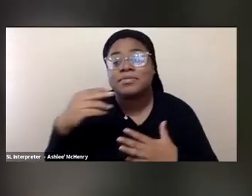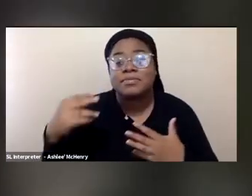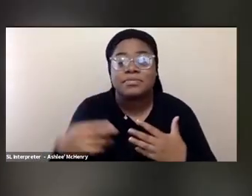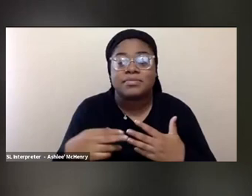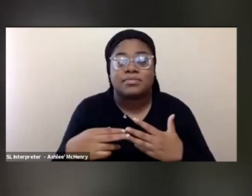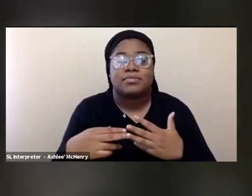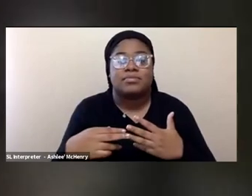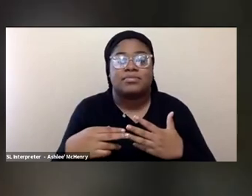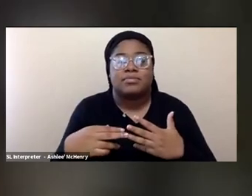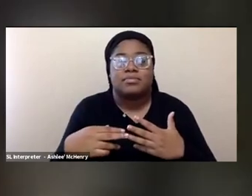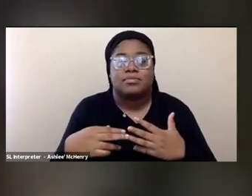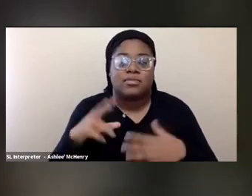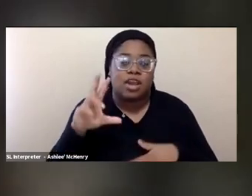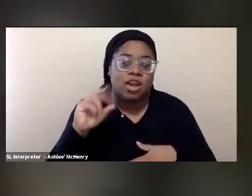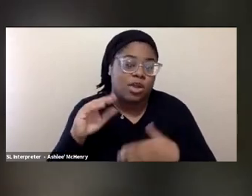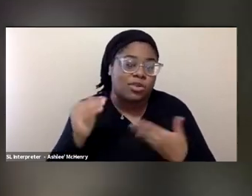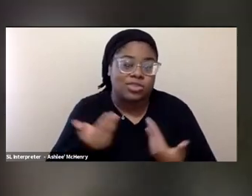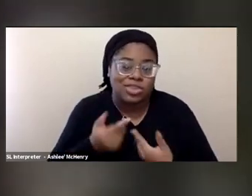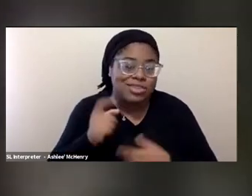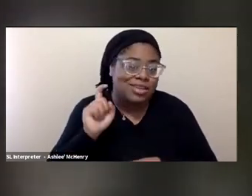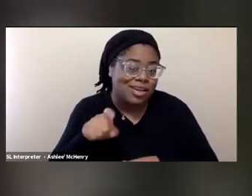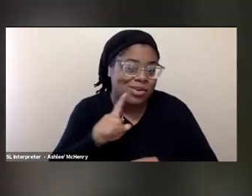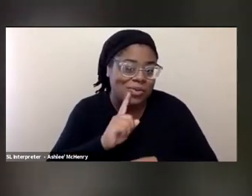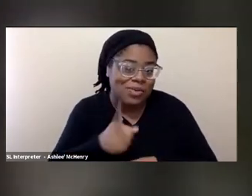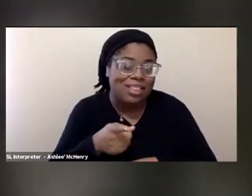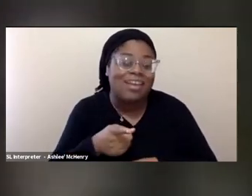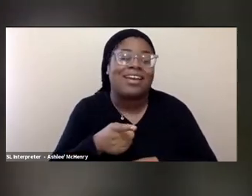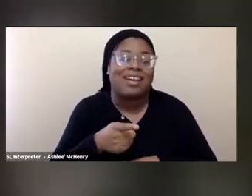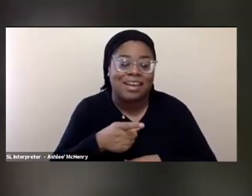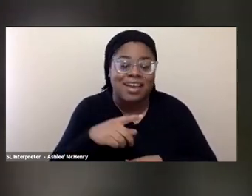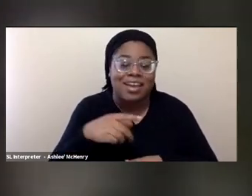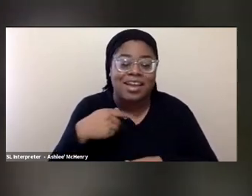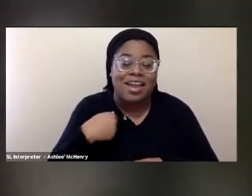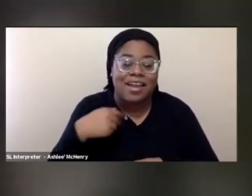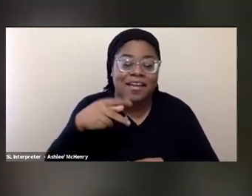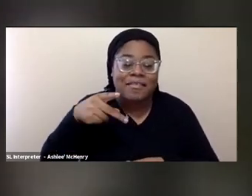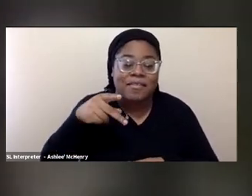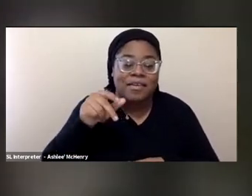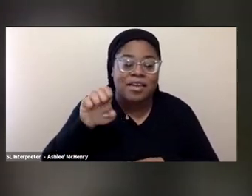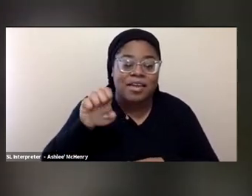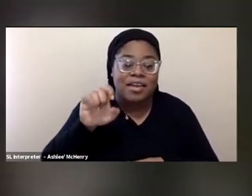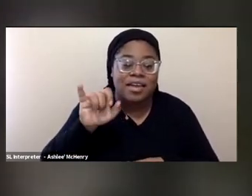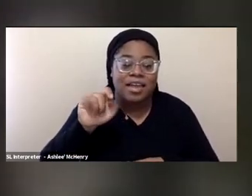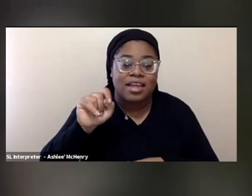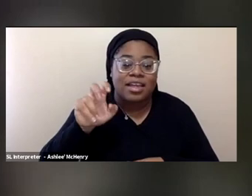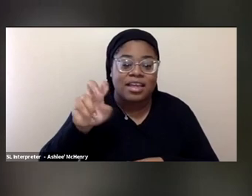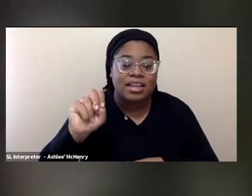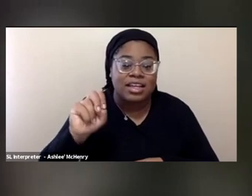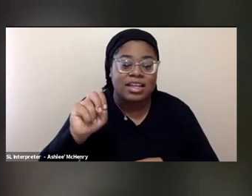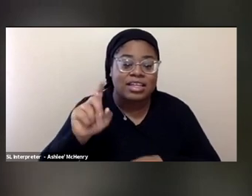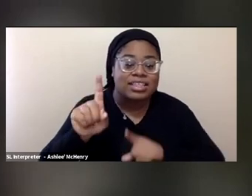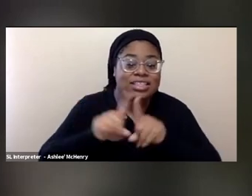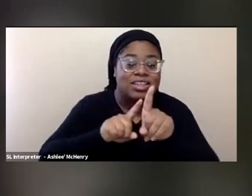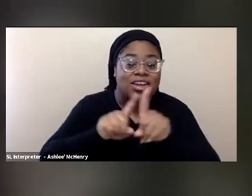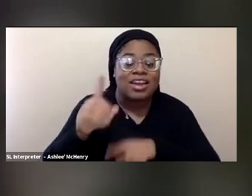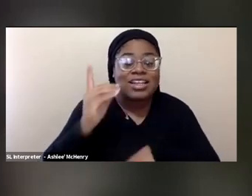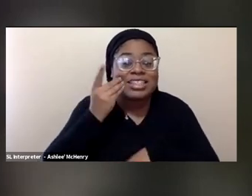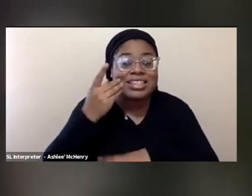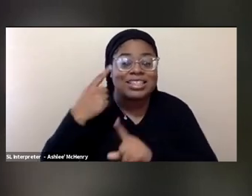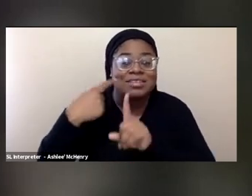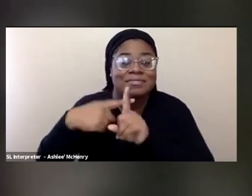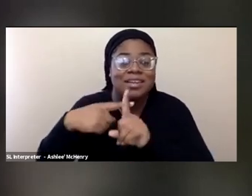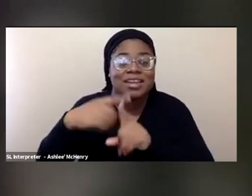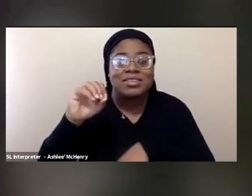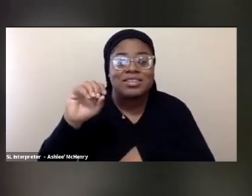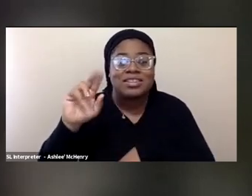And then no introductions needed, Peyton Elizabeth Lee, star of Disney Plus original series Doogie,